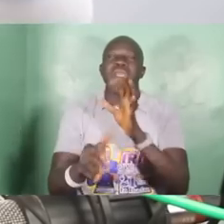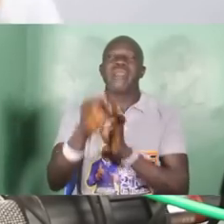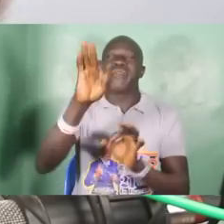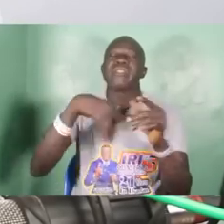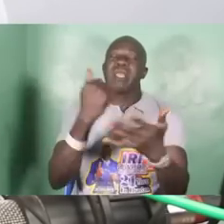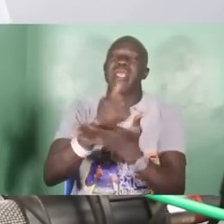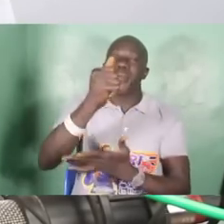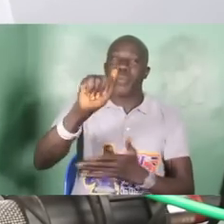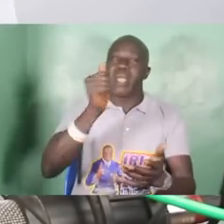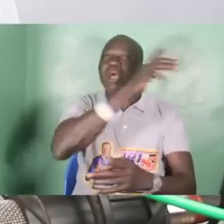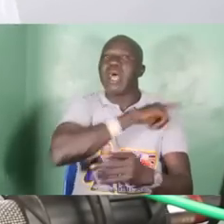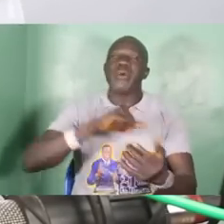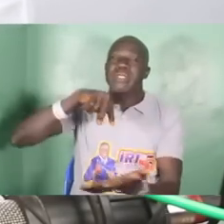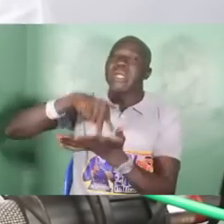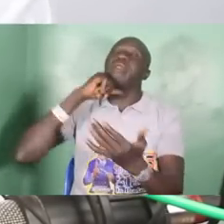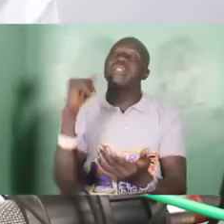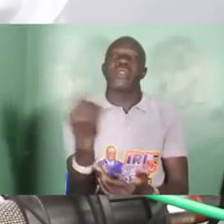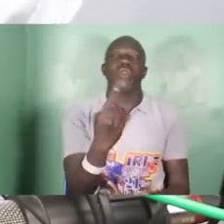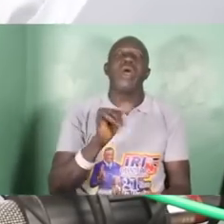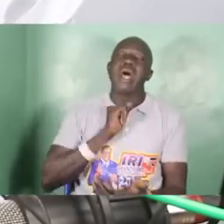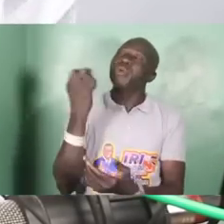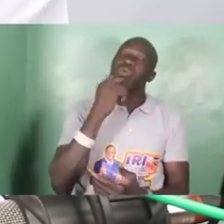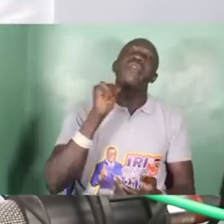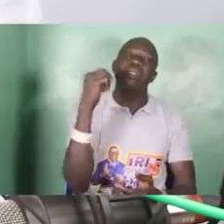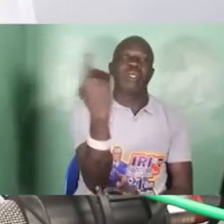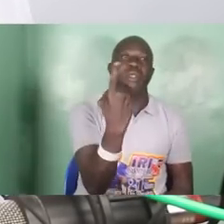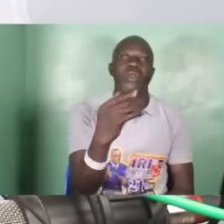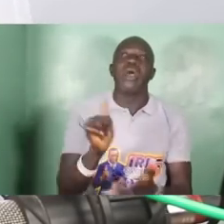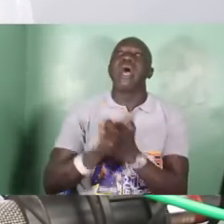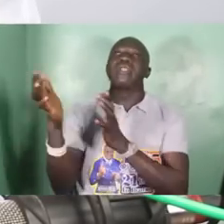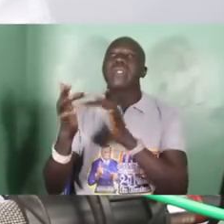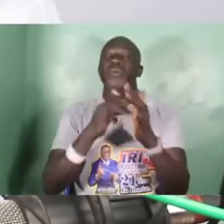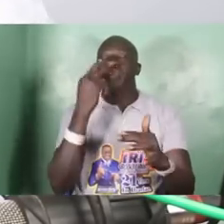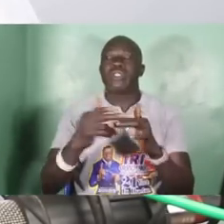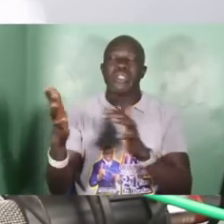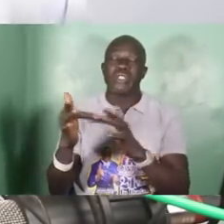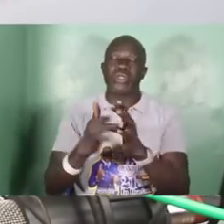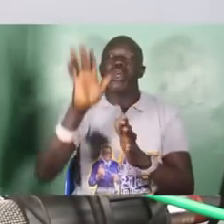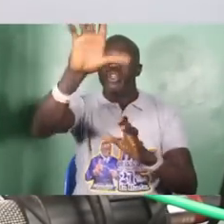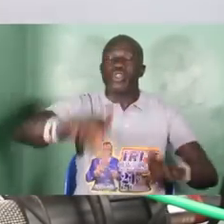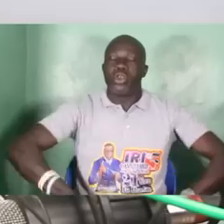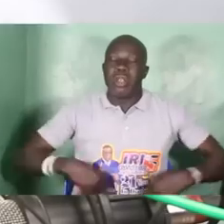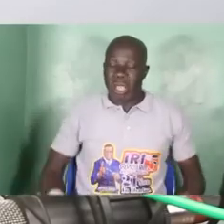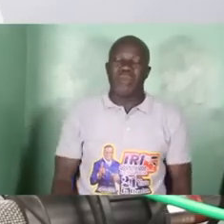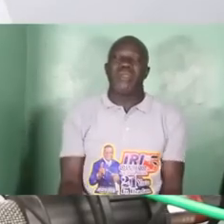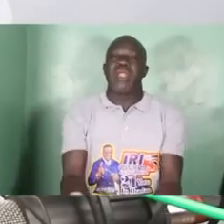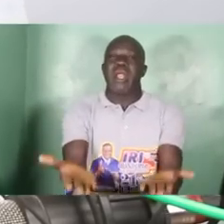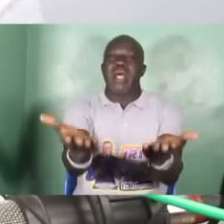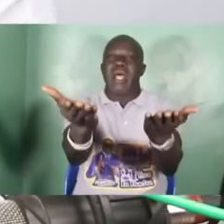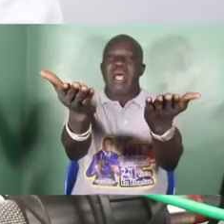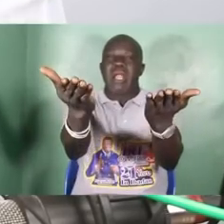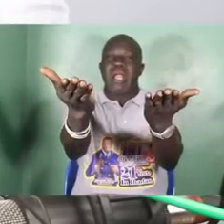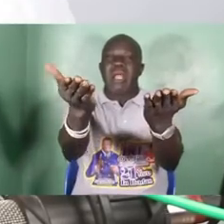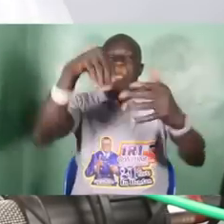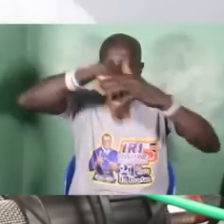Jesus. If you can save me, I stand not alone. I stand not alone. In the name of Jesus. Your life